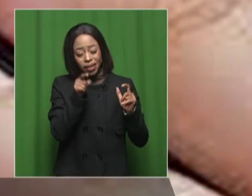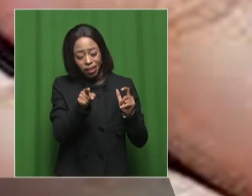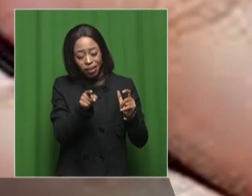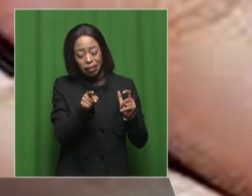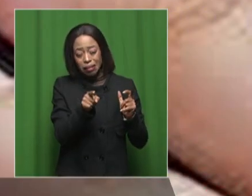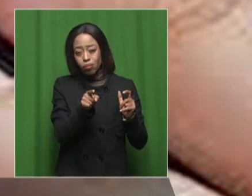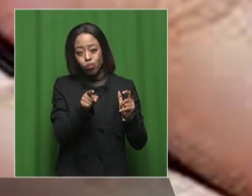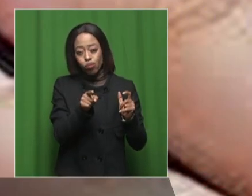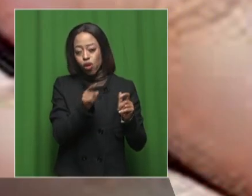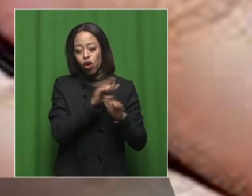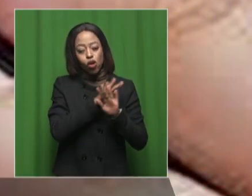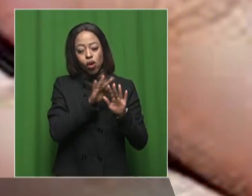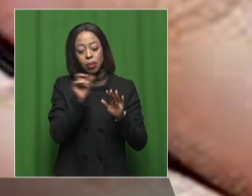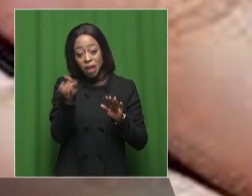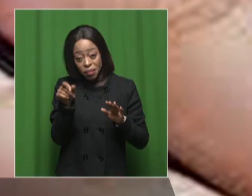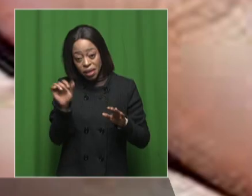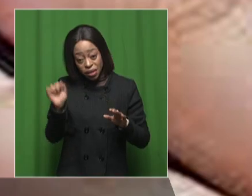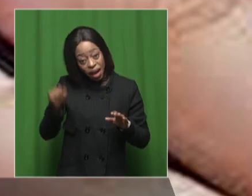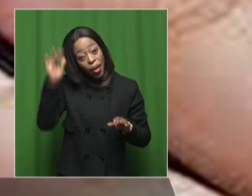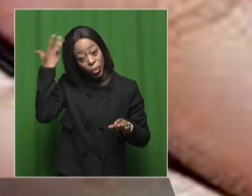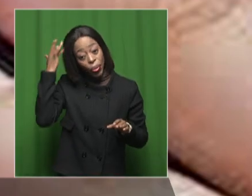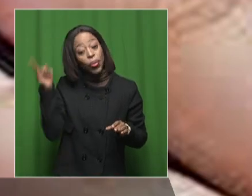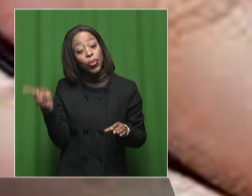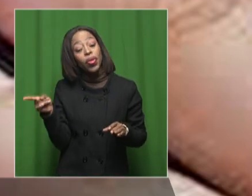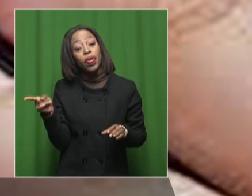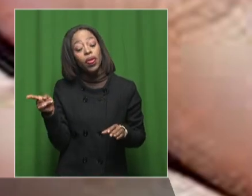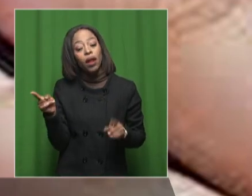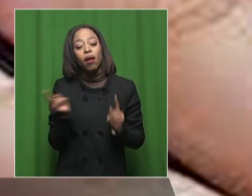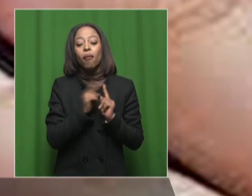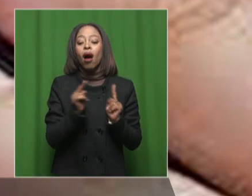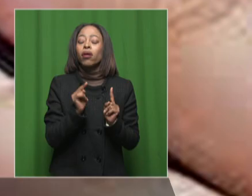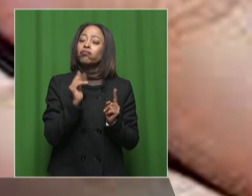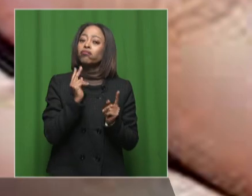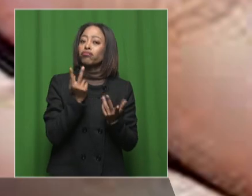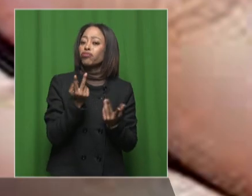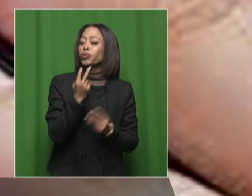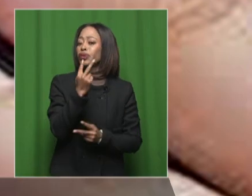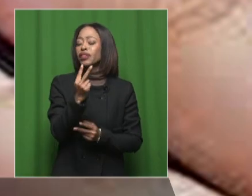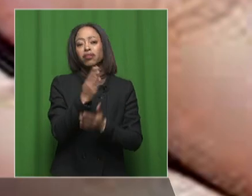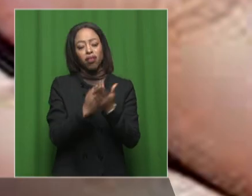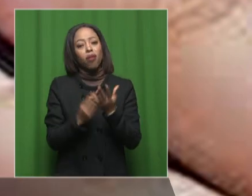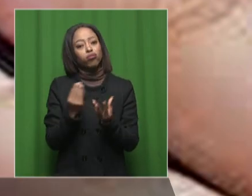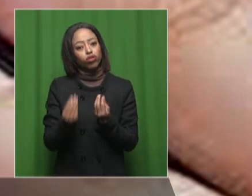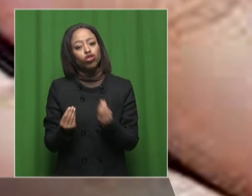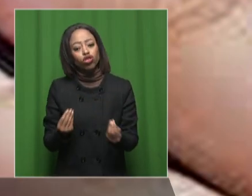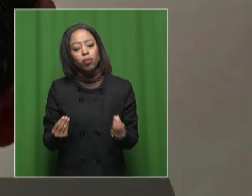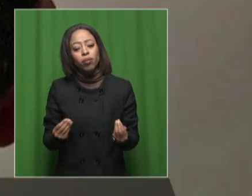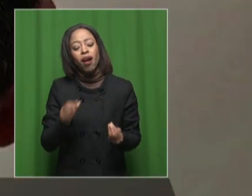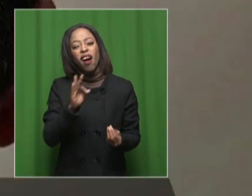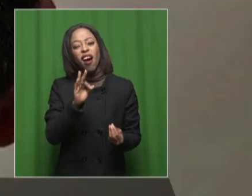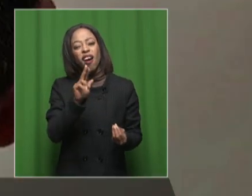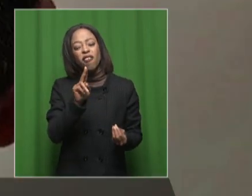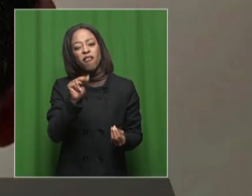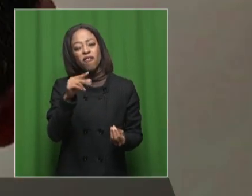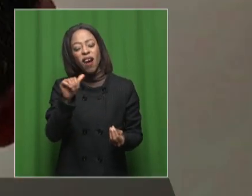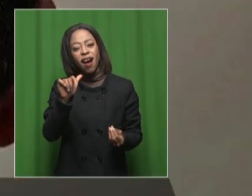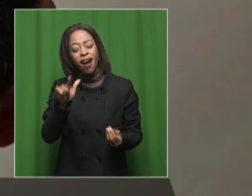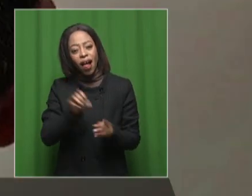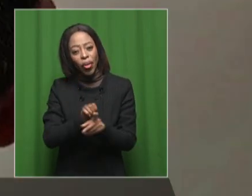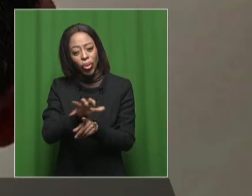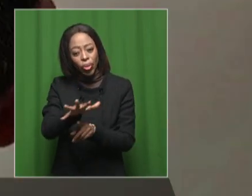that could be alopecia areata. But we see also in children fungal infections, for example,